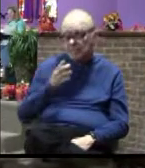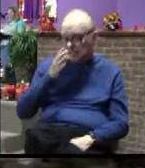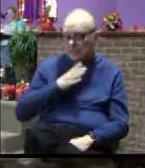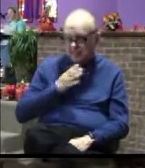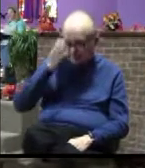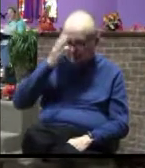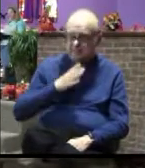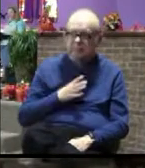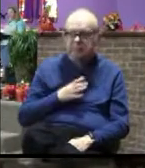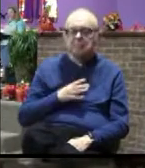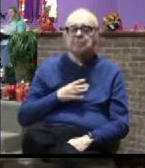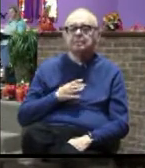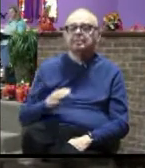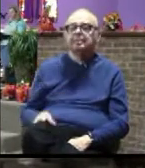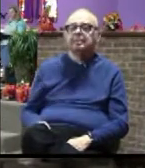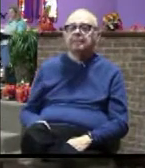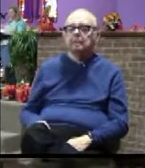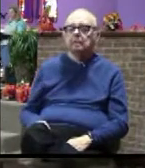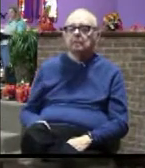ladies and gentlemen it's time to get mad